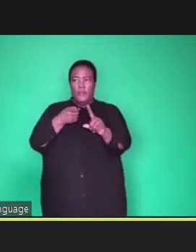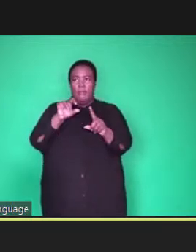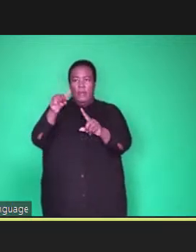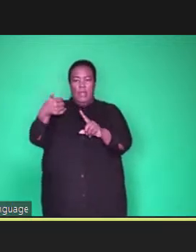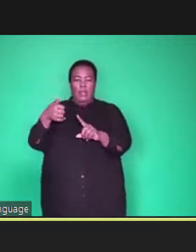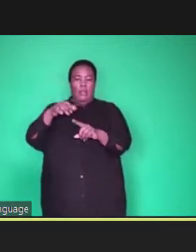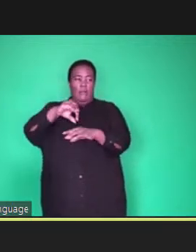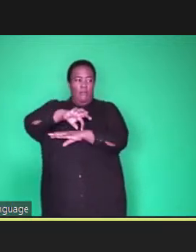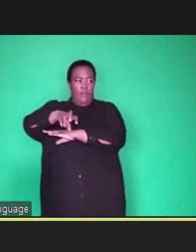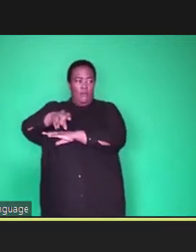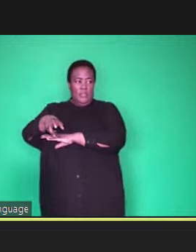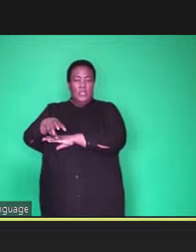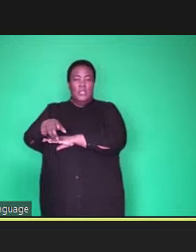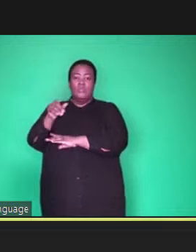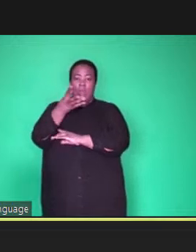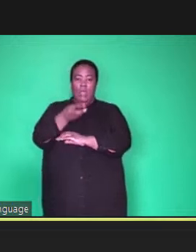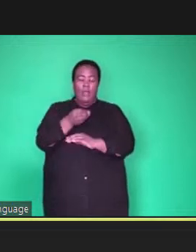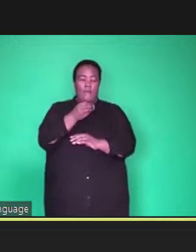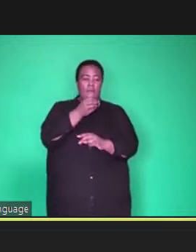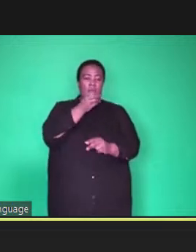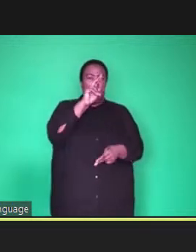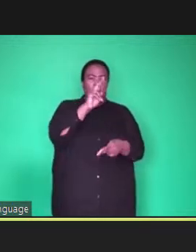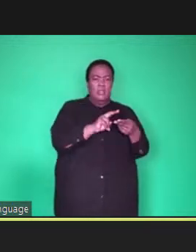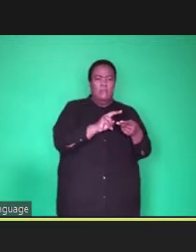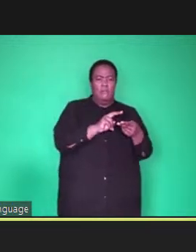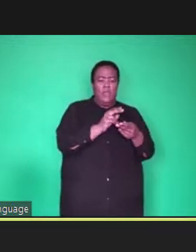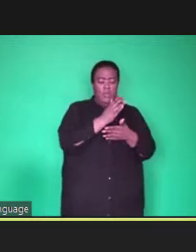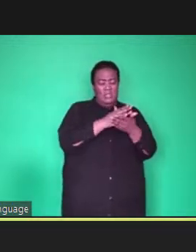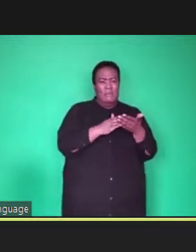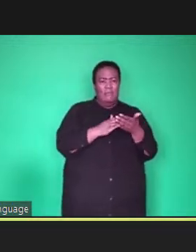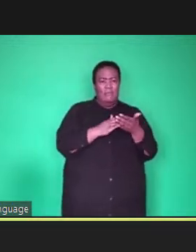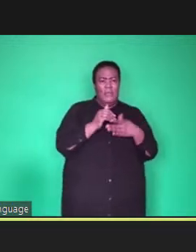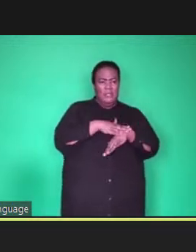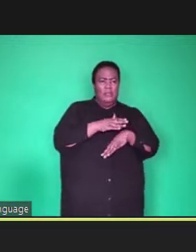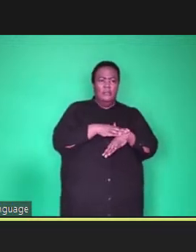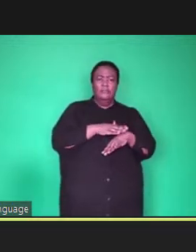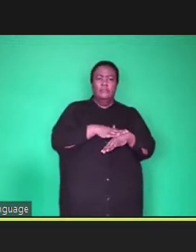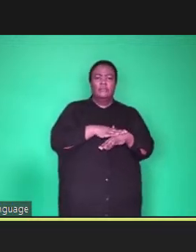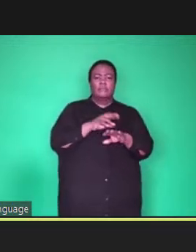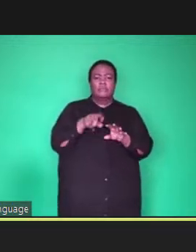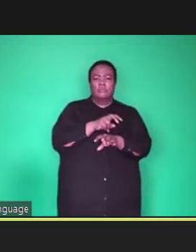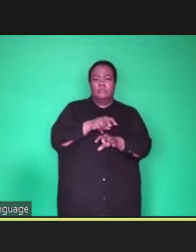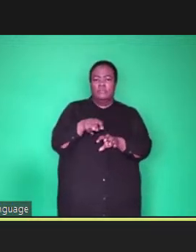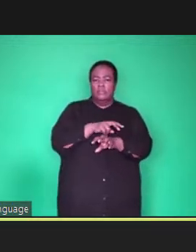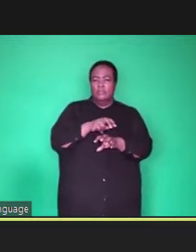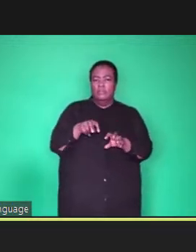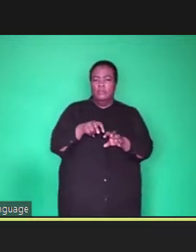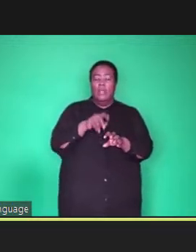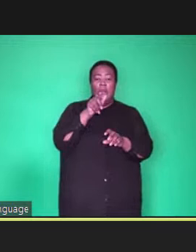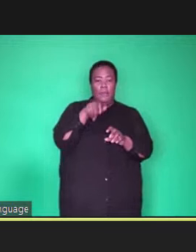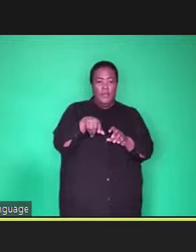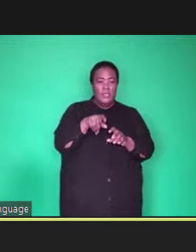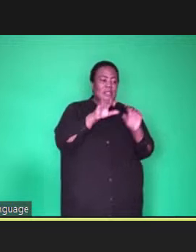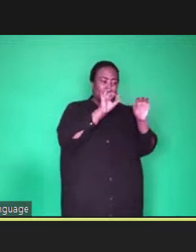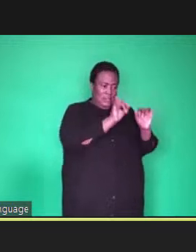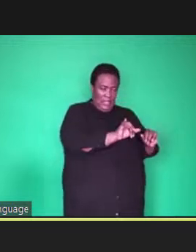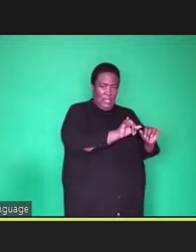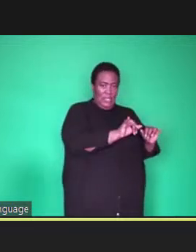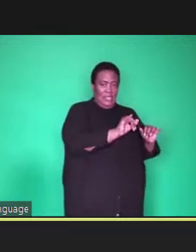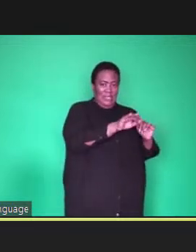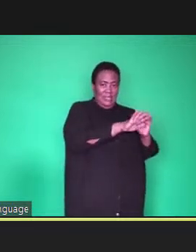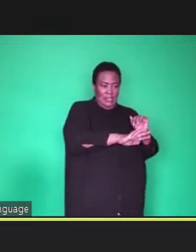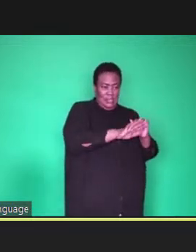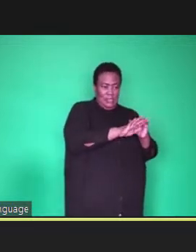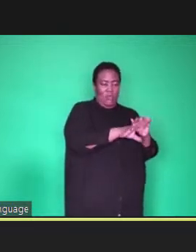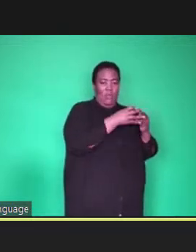and a temporary migration, who's a non-resident household member as a way for the majority of the time, but remains a member of the